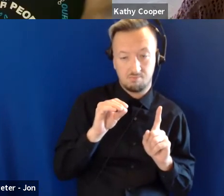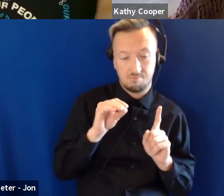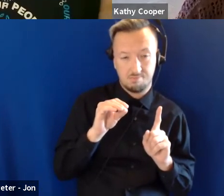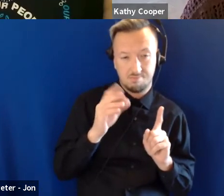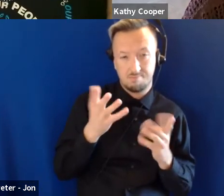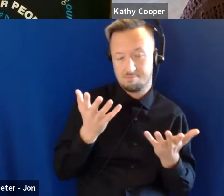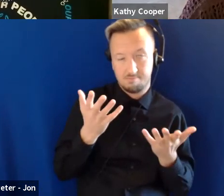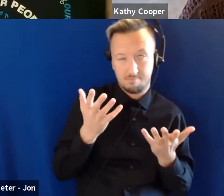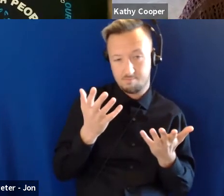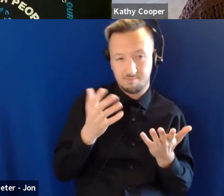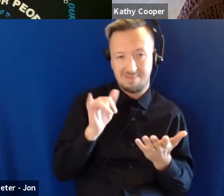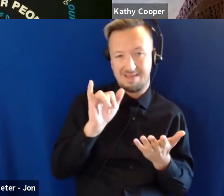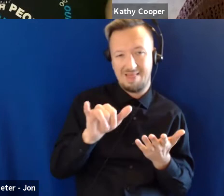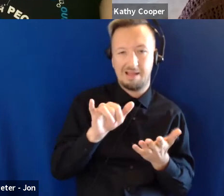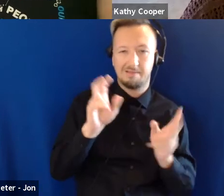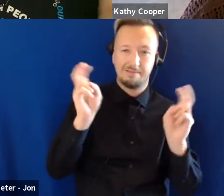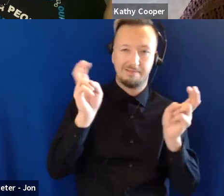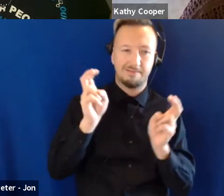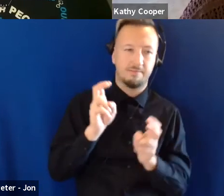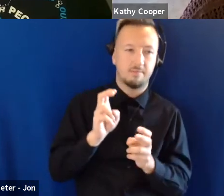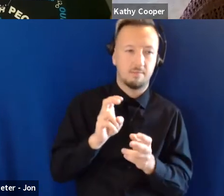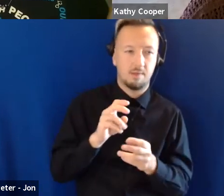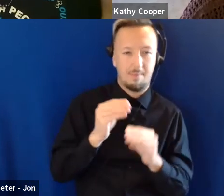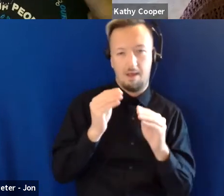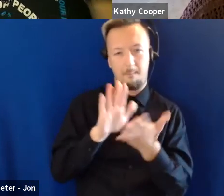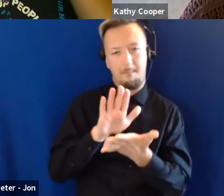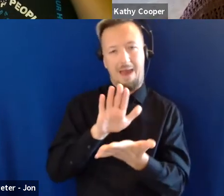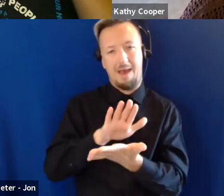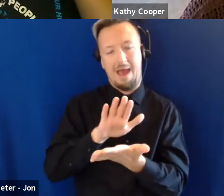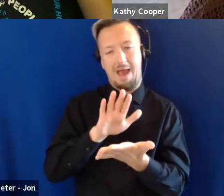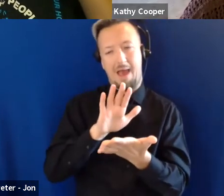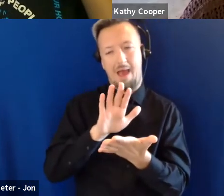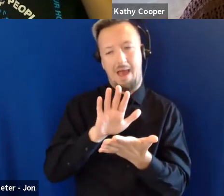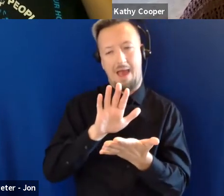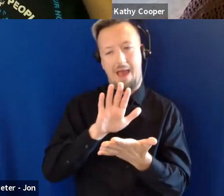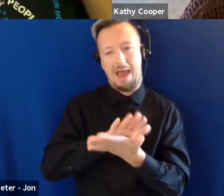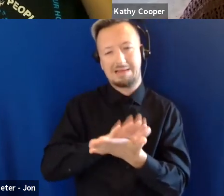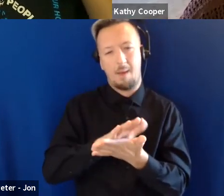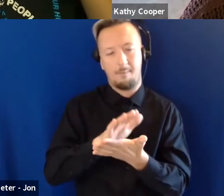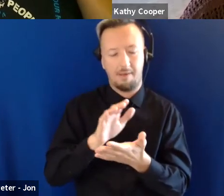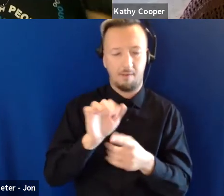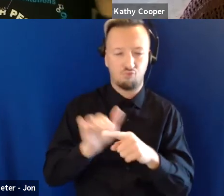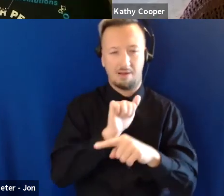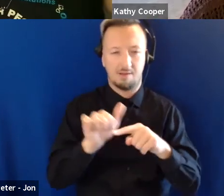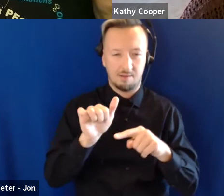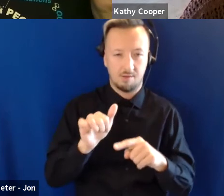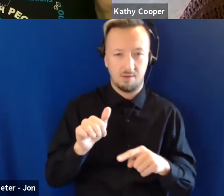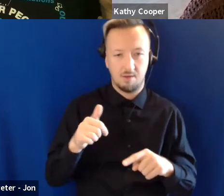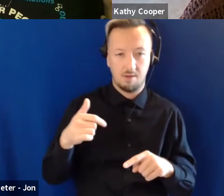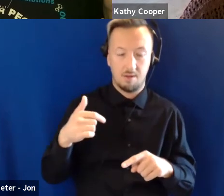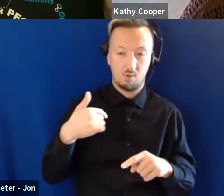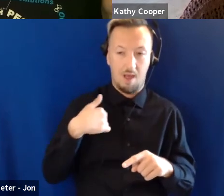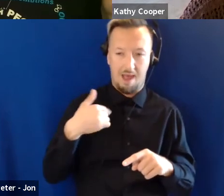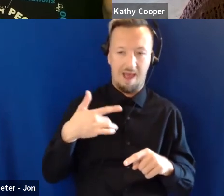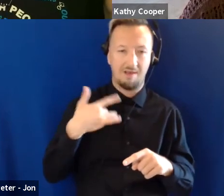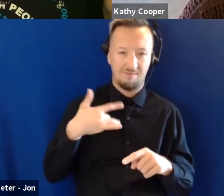it doesn't, it's an academic exercise, which maybe is why, I felt perfectly comfortable coming in and stomping all over it.